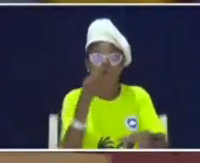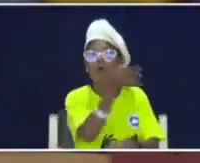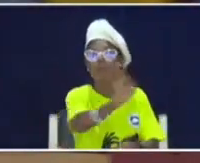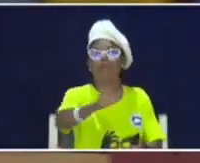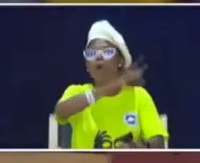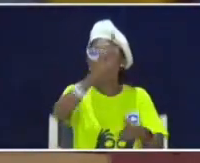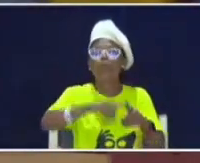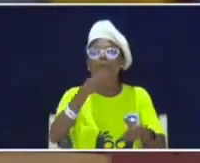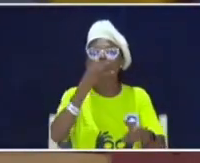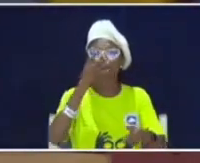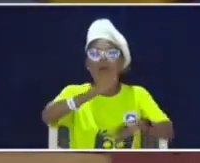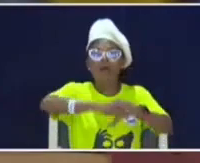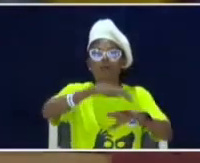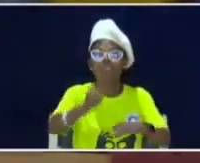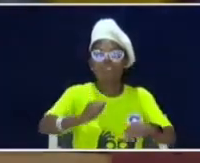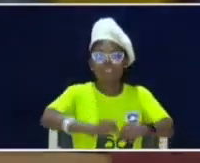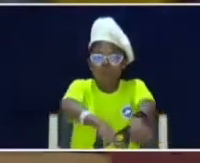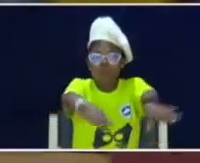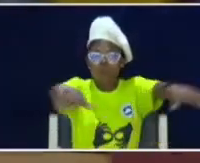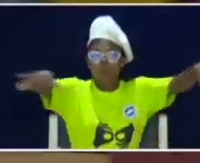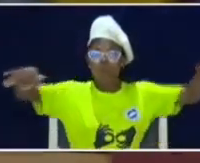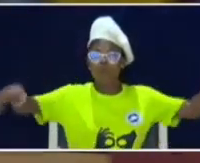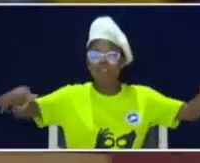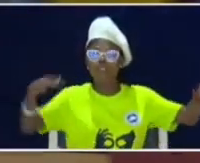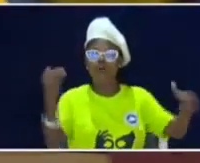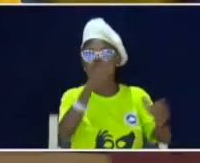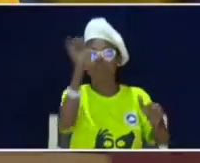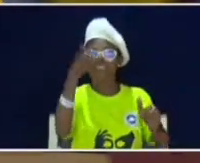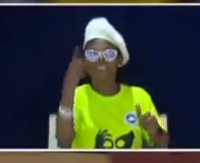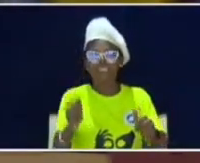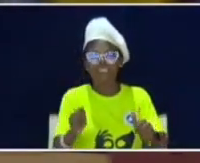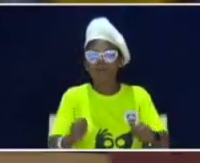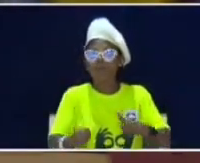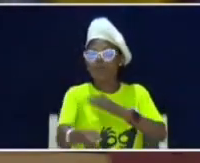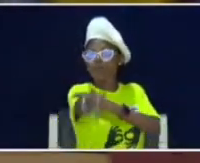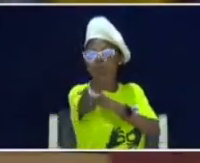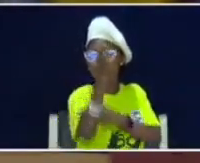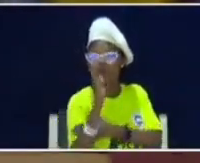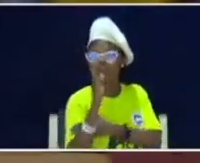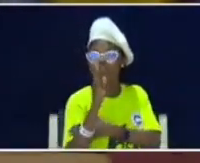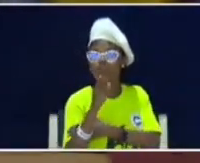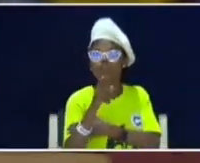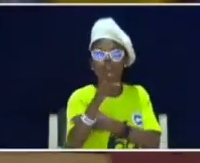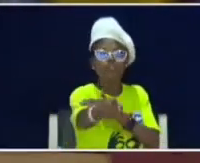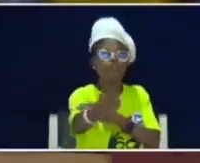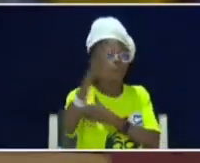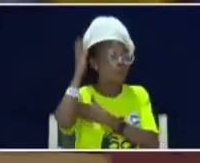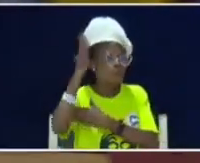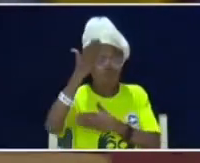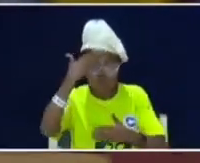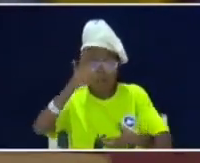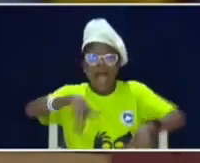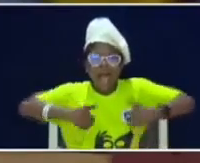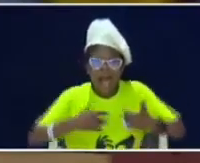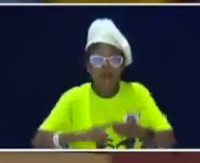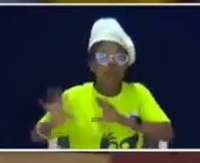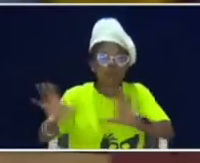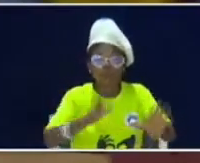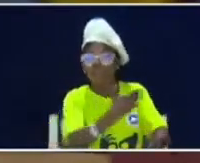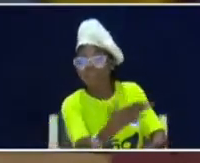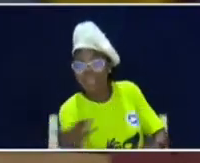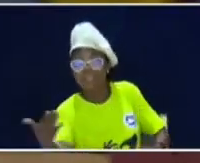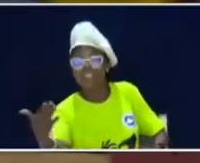on the wing of an eagle, you have clarity. You know how to do things. You begin to